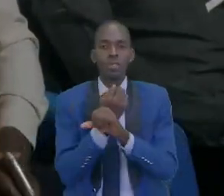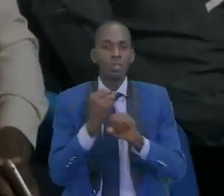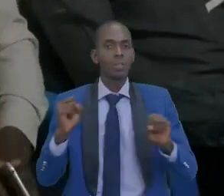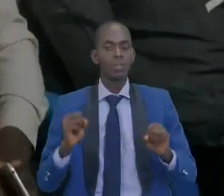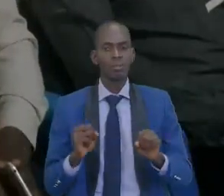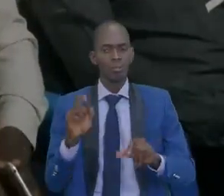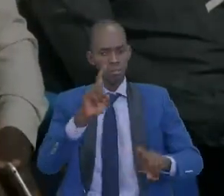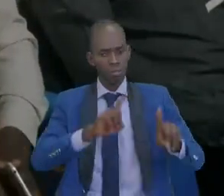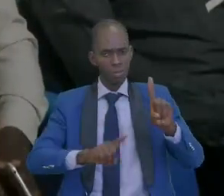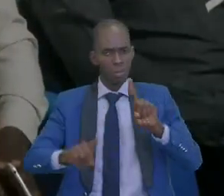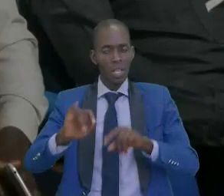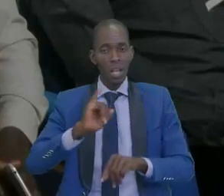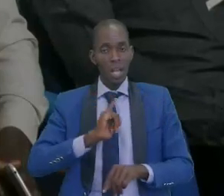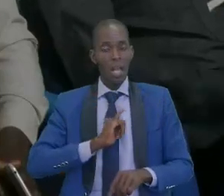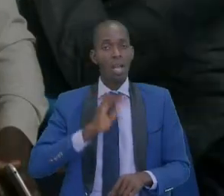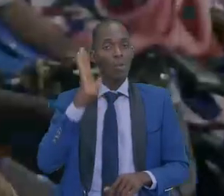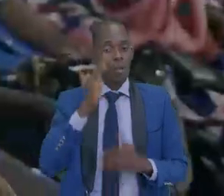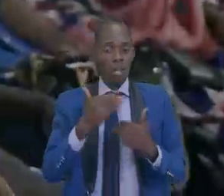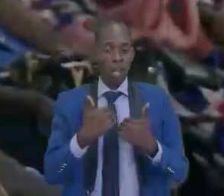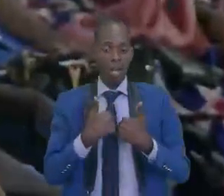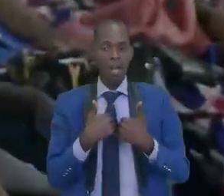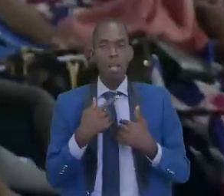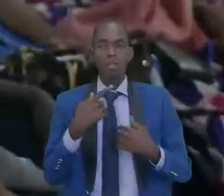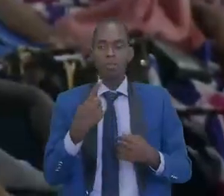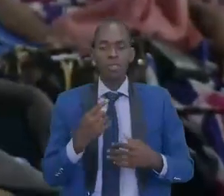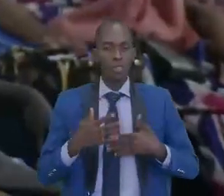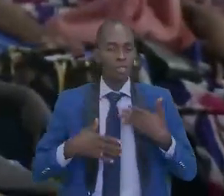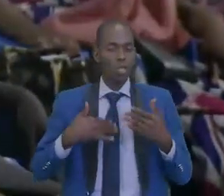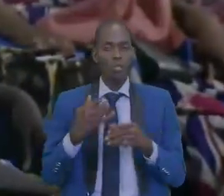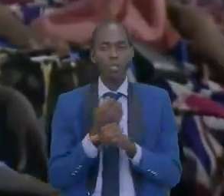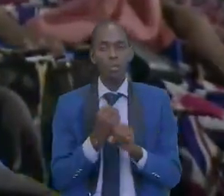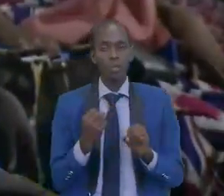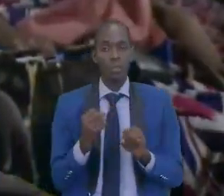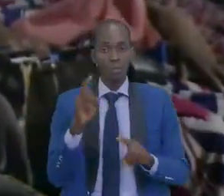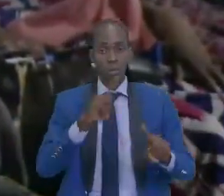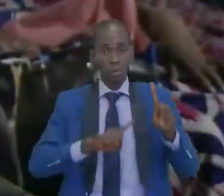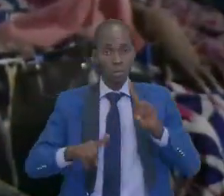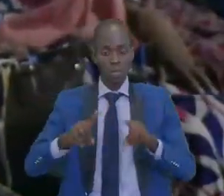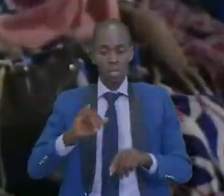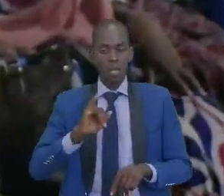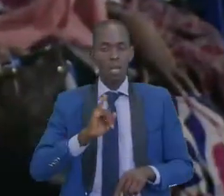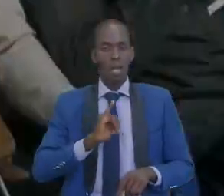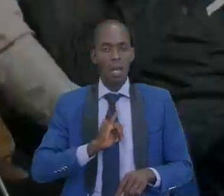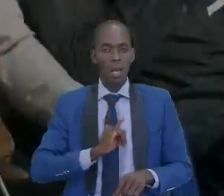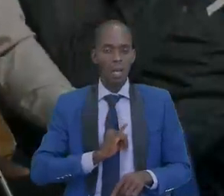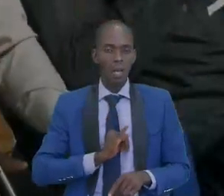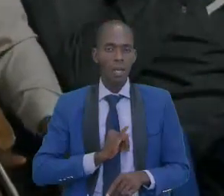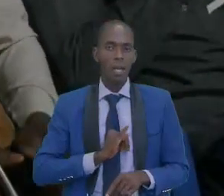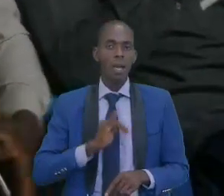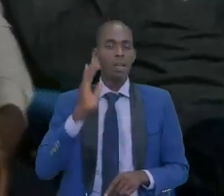Say it for yourself. I will have the joy of